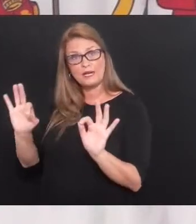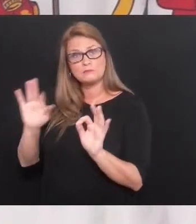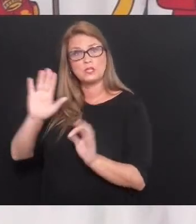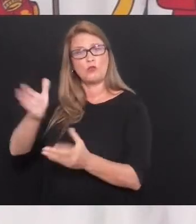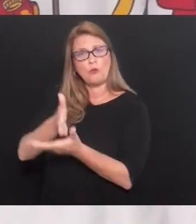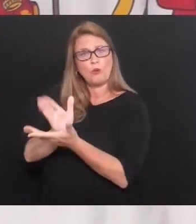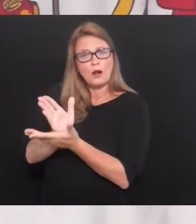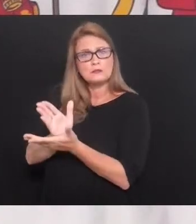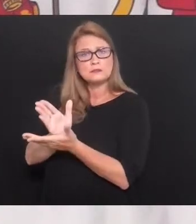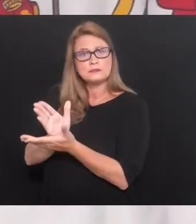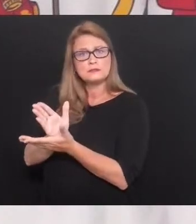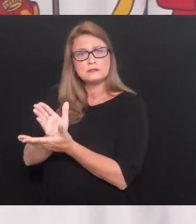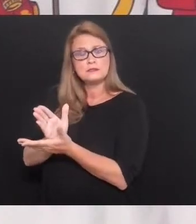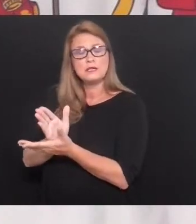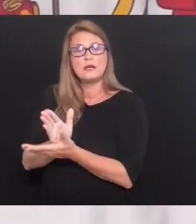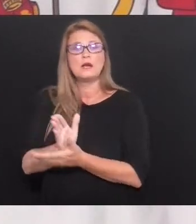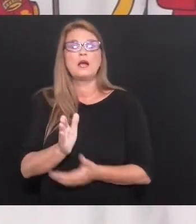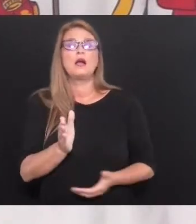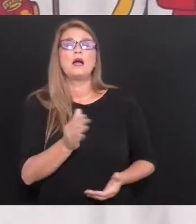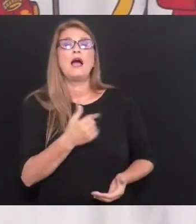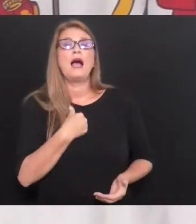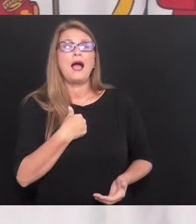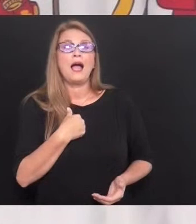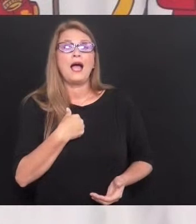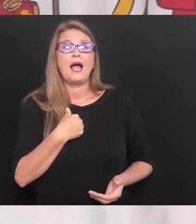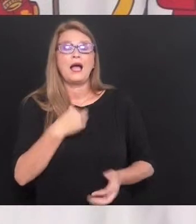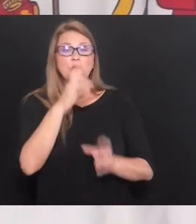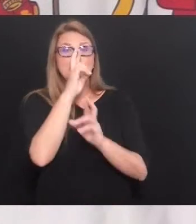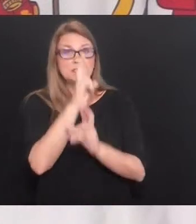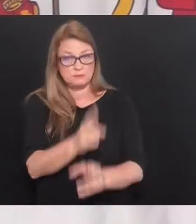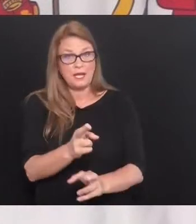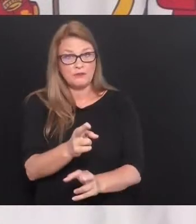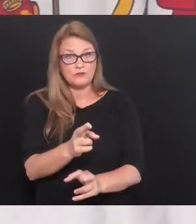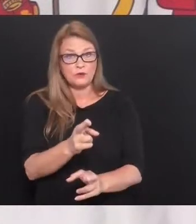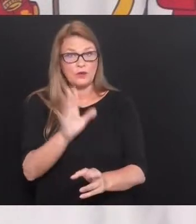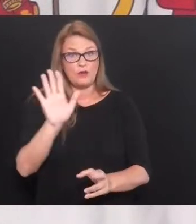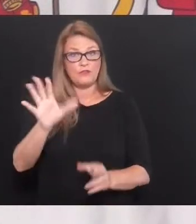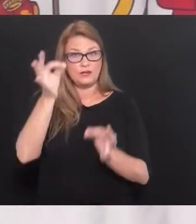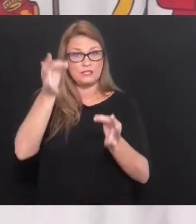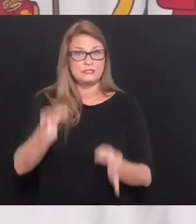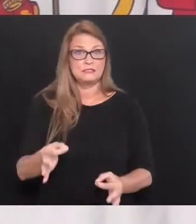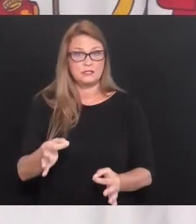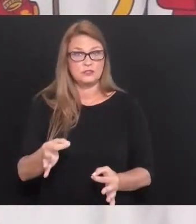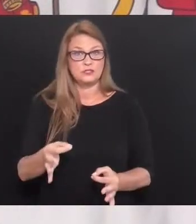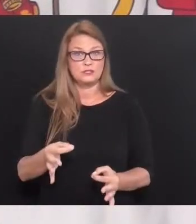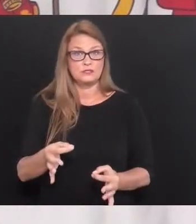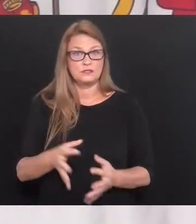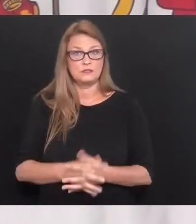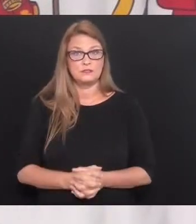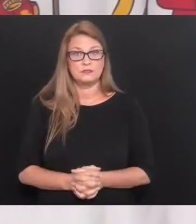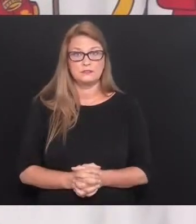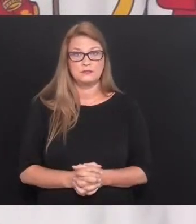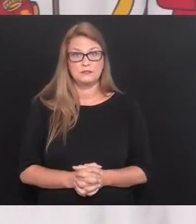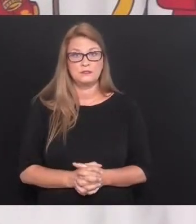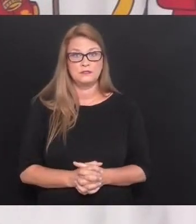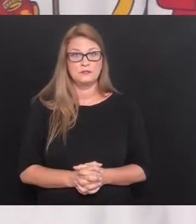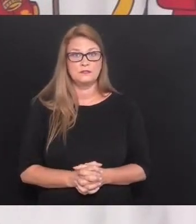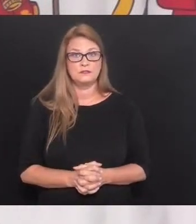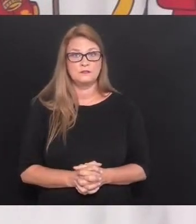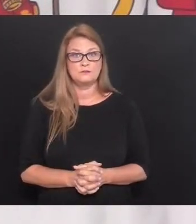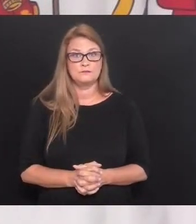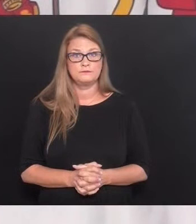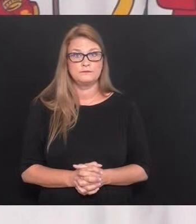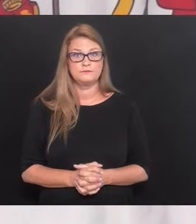rock solid. And I stand absolutely respectful of their decision. But in that, again,